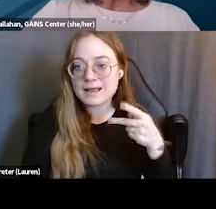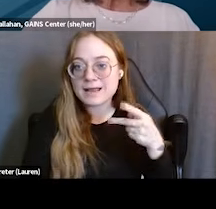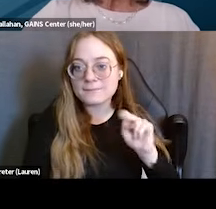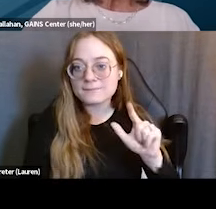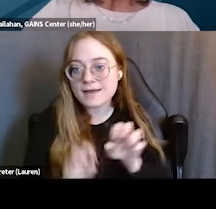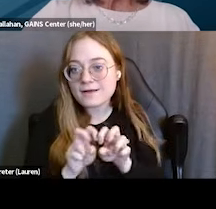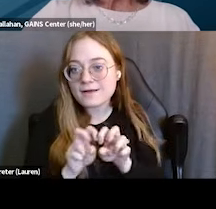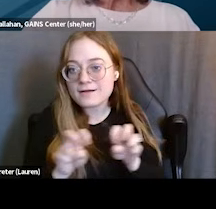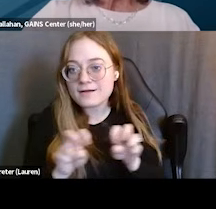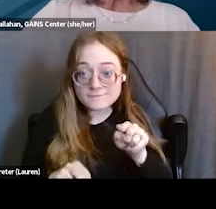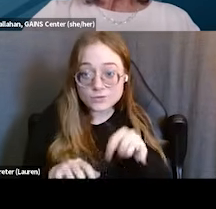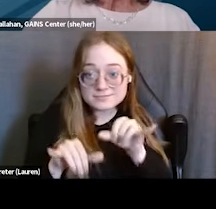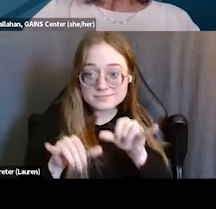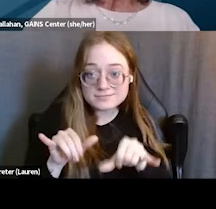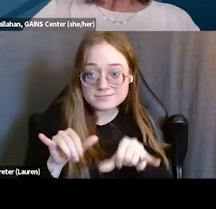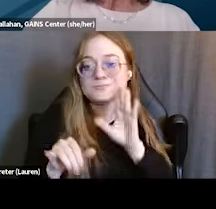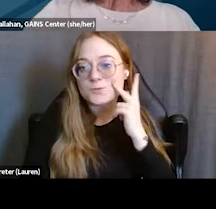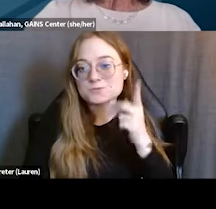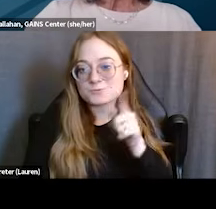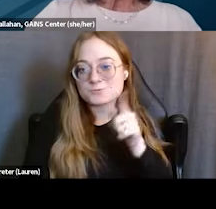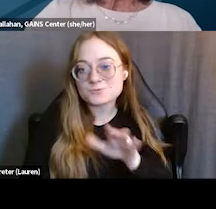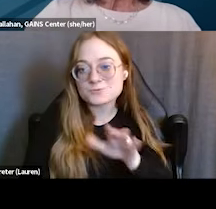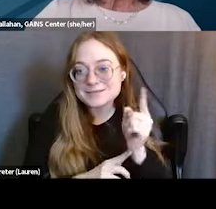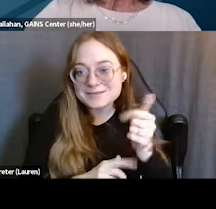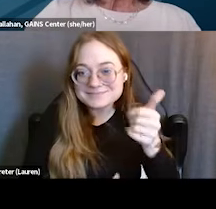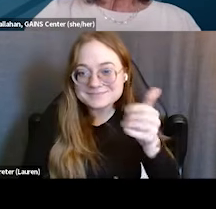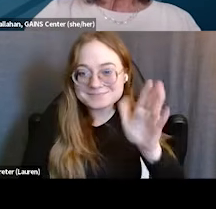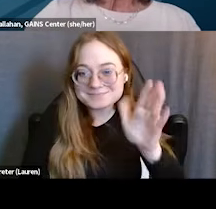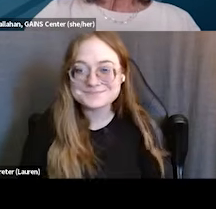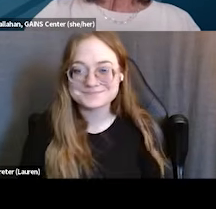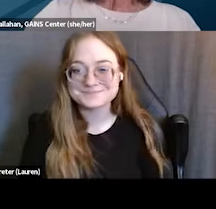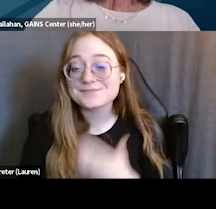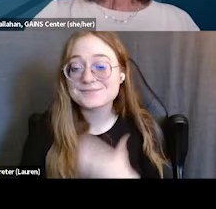sticking around, we'll see you in about 15 minutes. Thank you very much for attending this first panel.